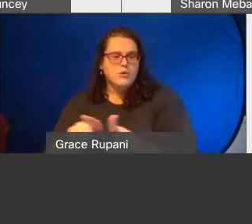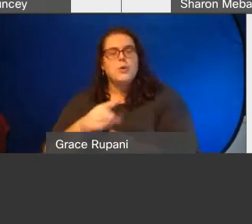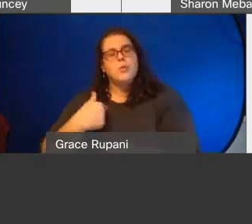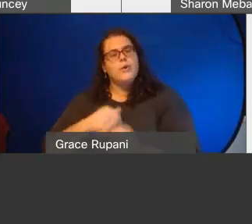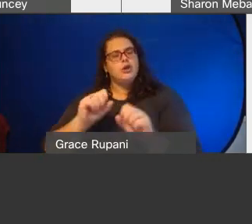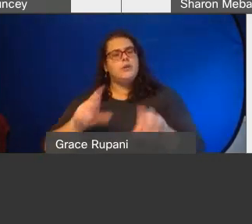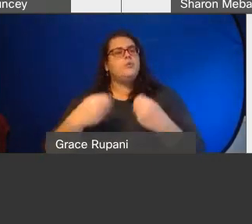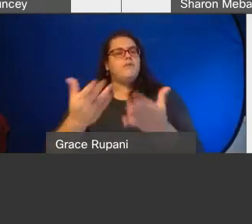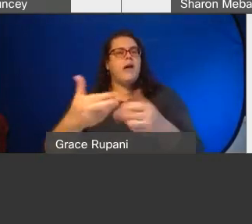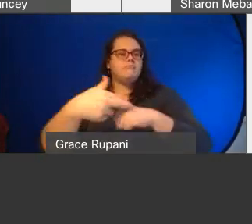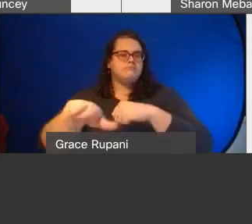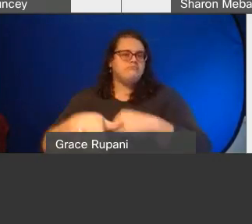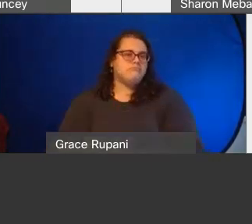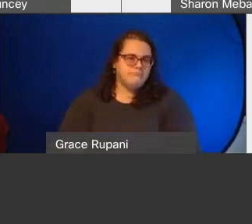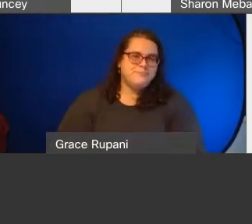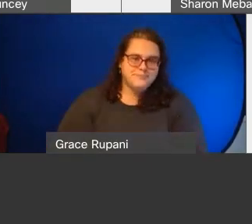that.